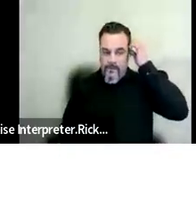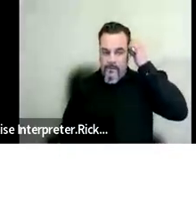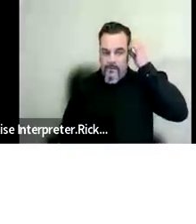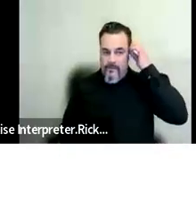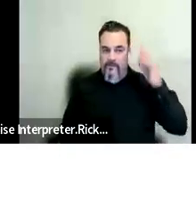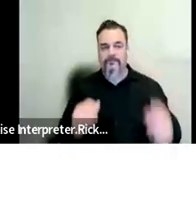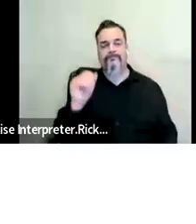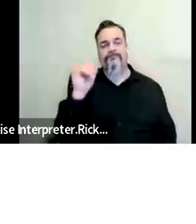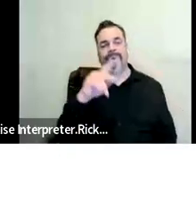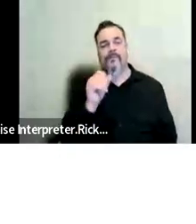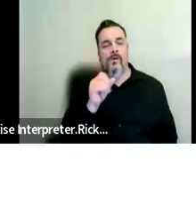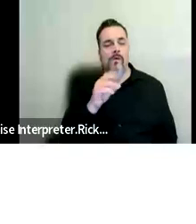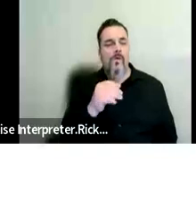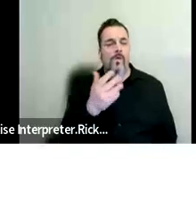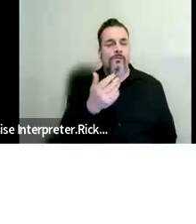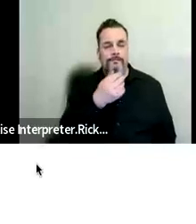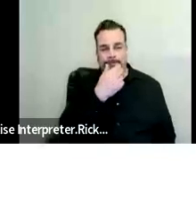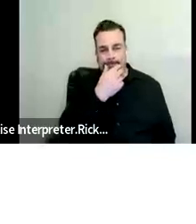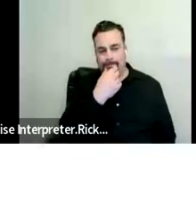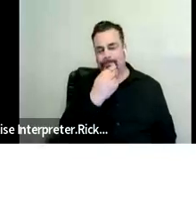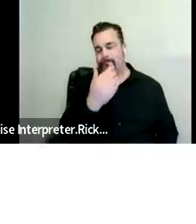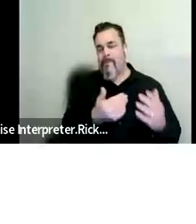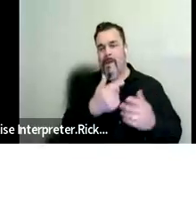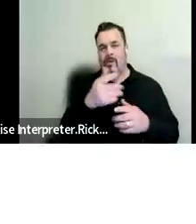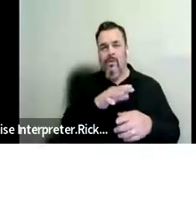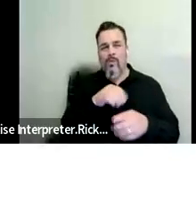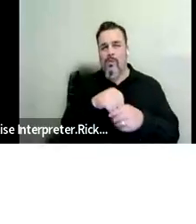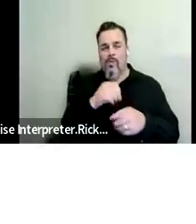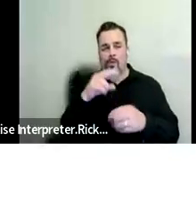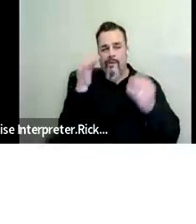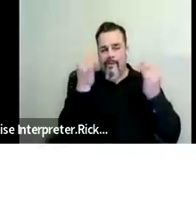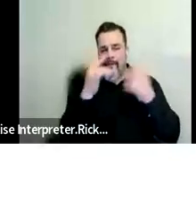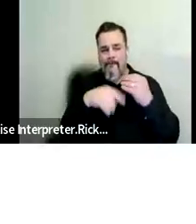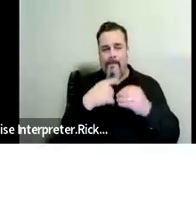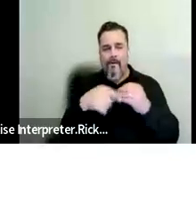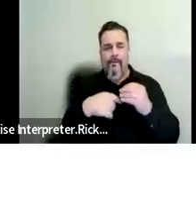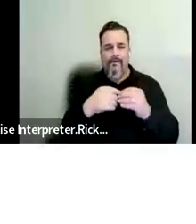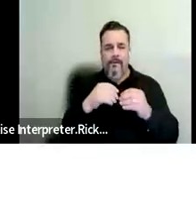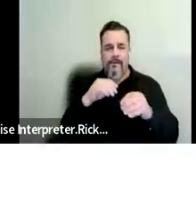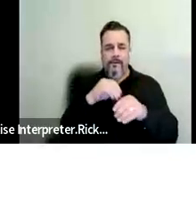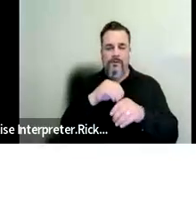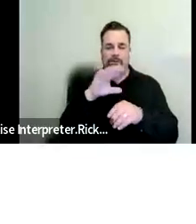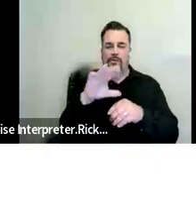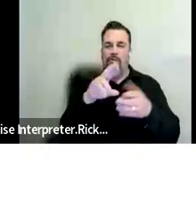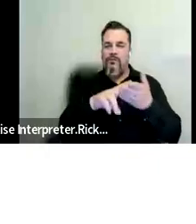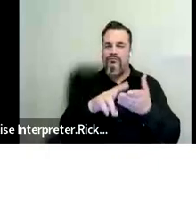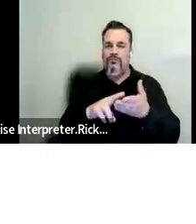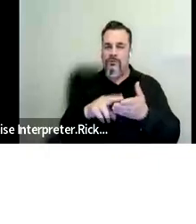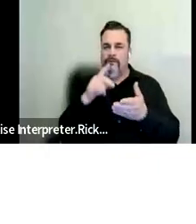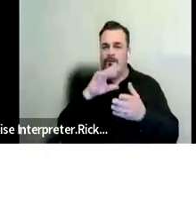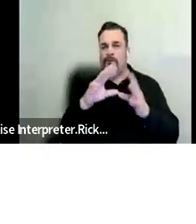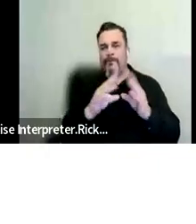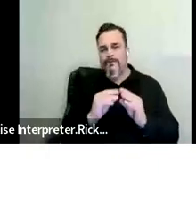Okay, so what might you include or think about in your registration for your